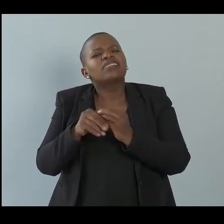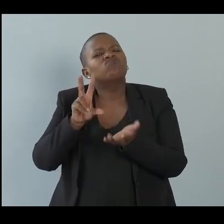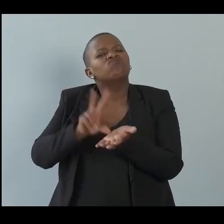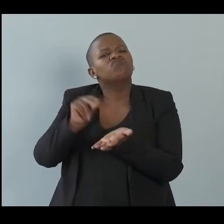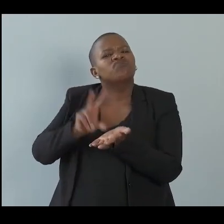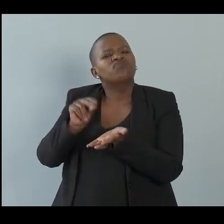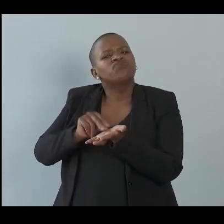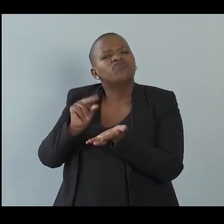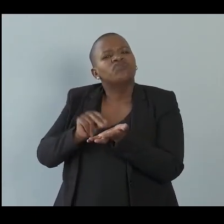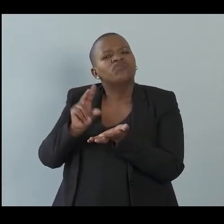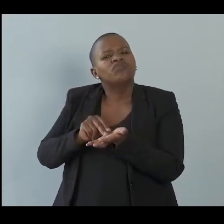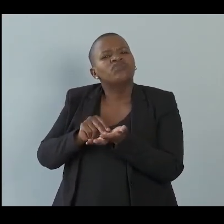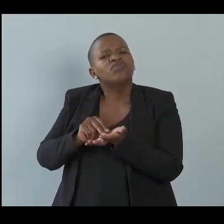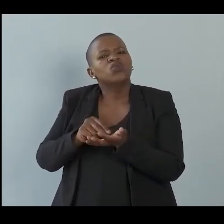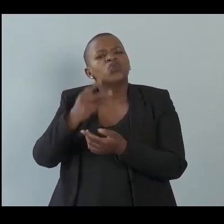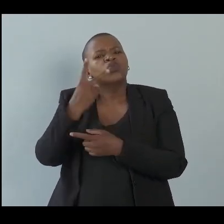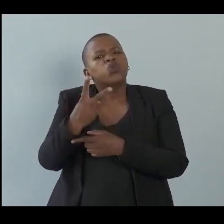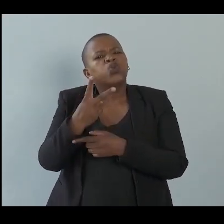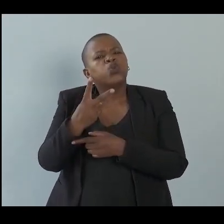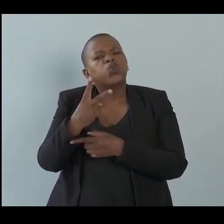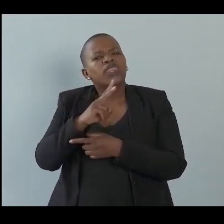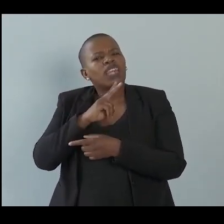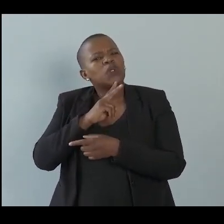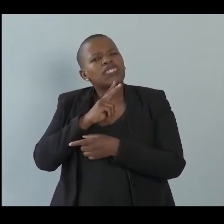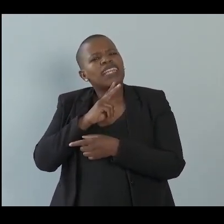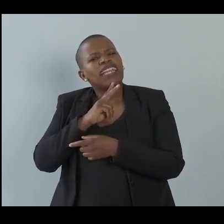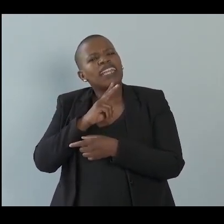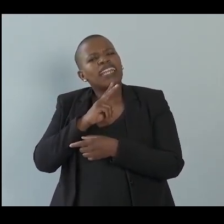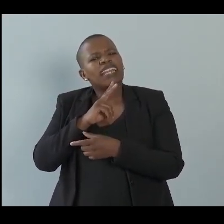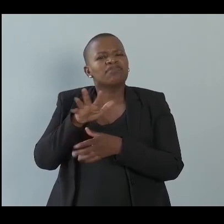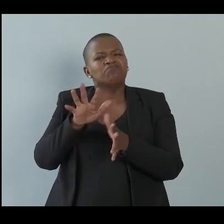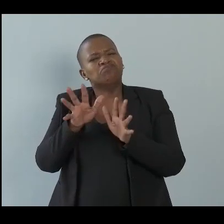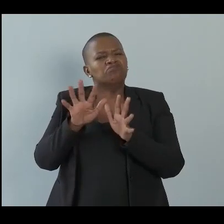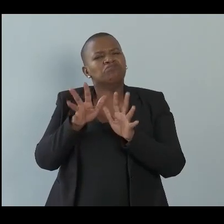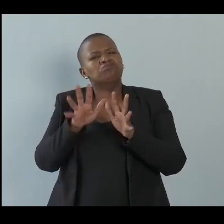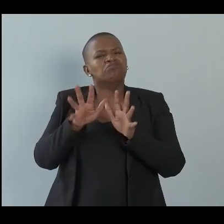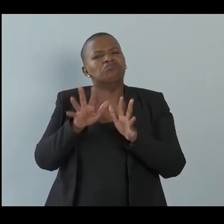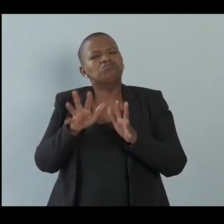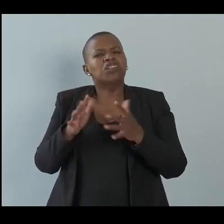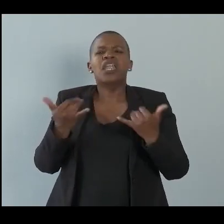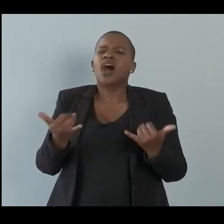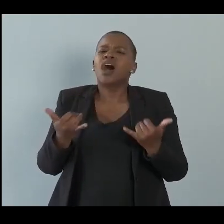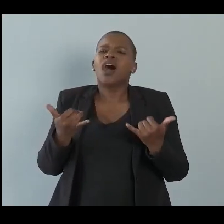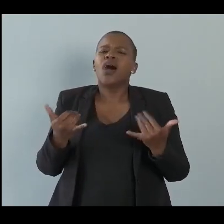at 2,293 Rand, and the average life cycle revenue per subscriber